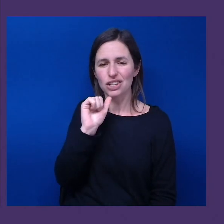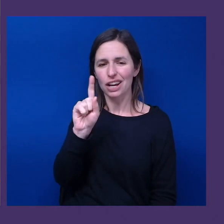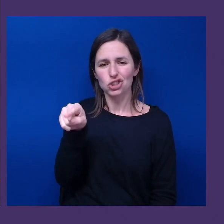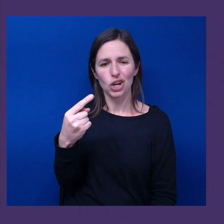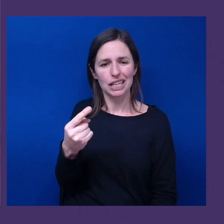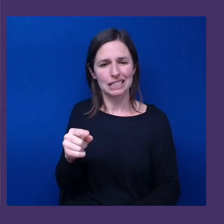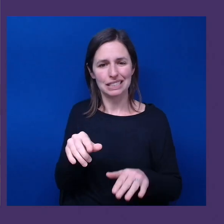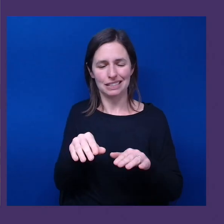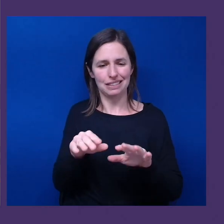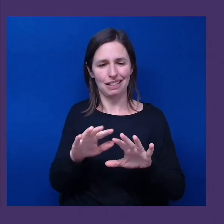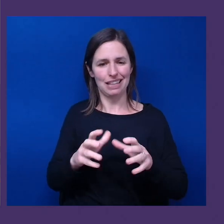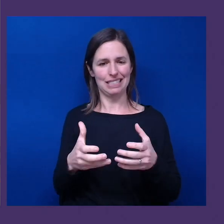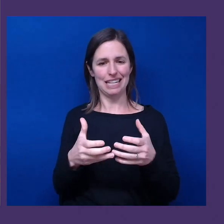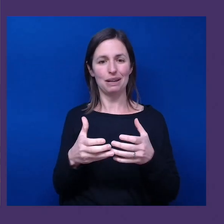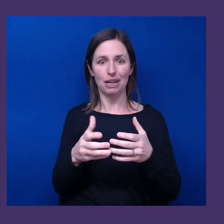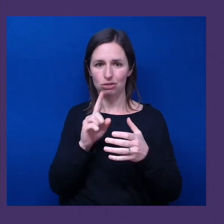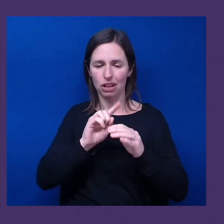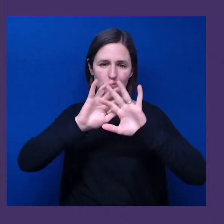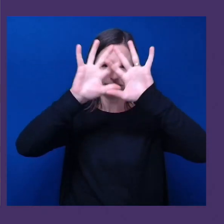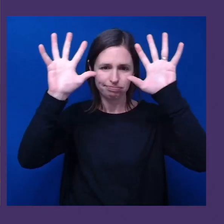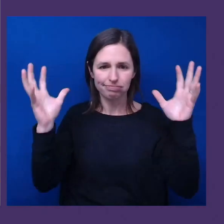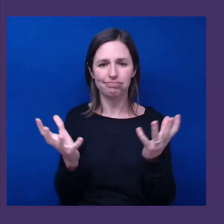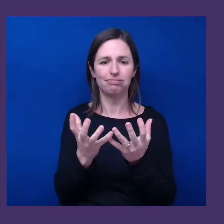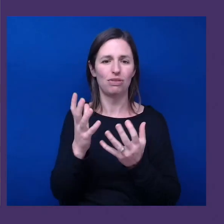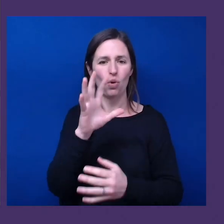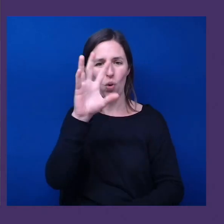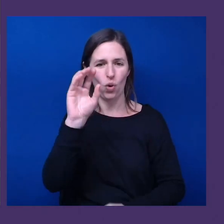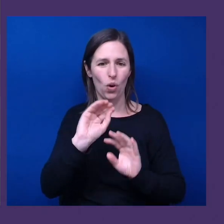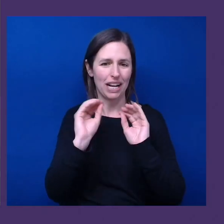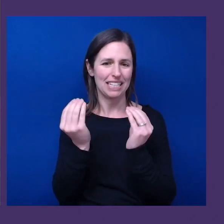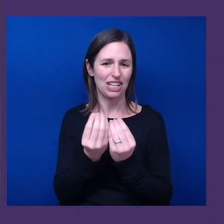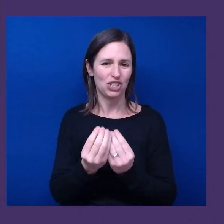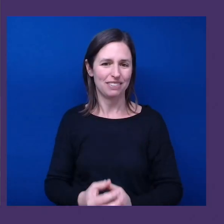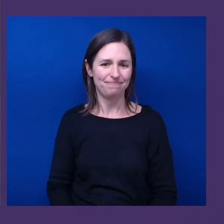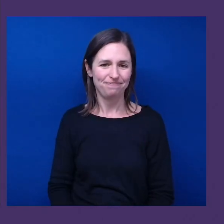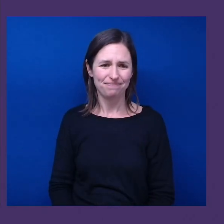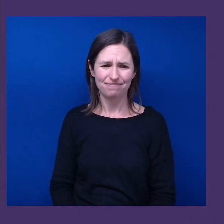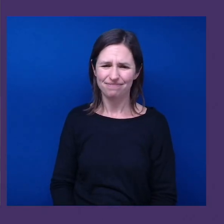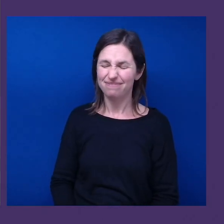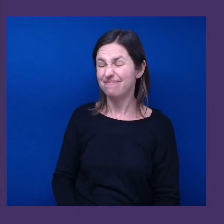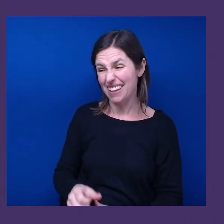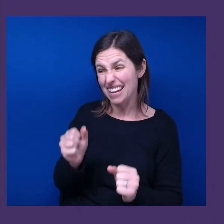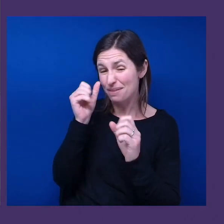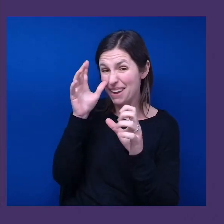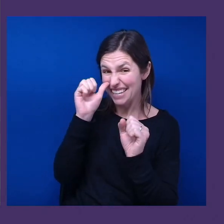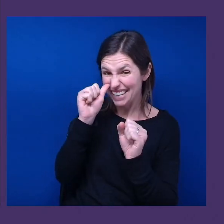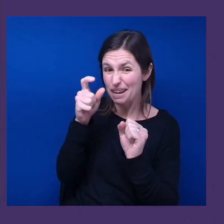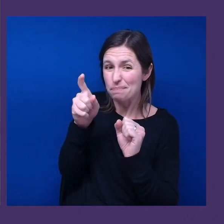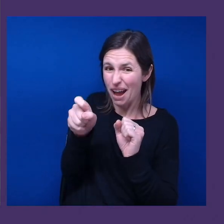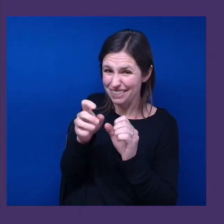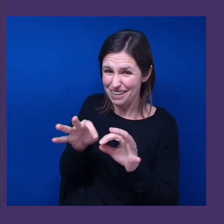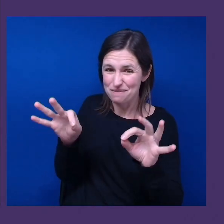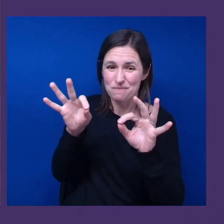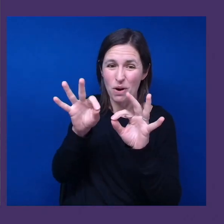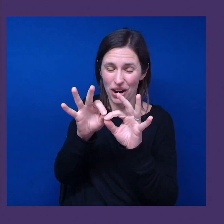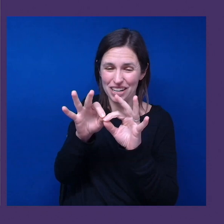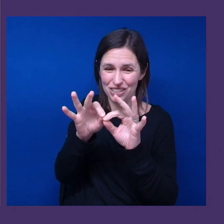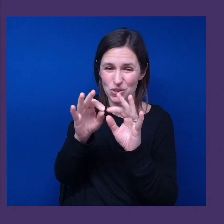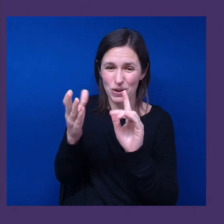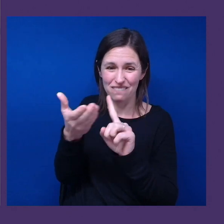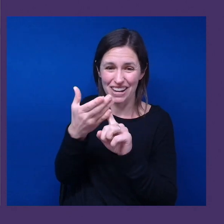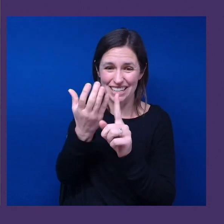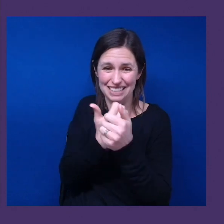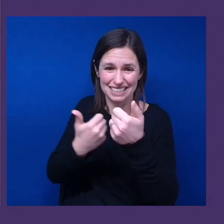mission. That's amazing. Got to get, leadership, because that really pushes